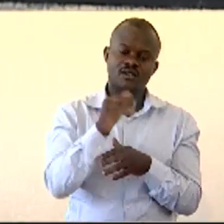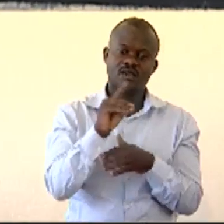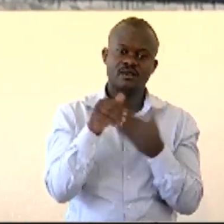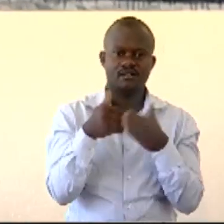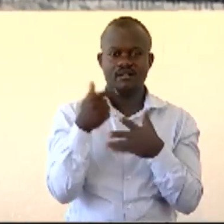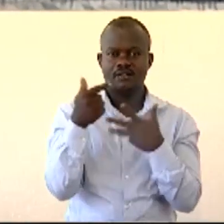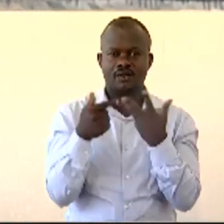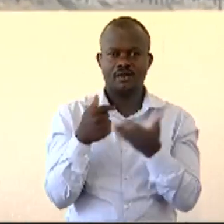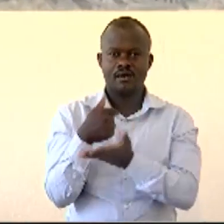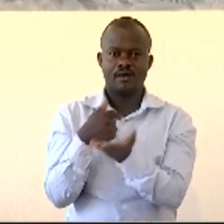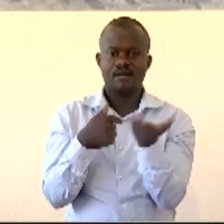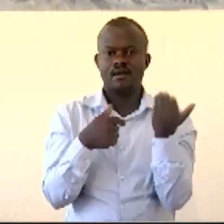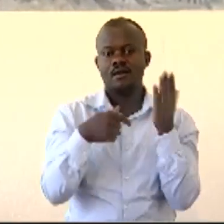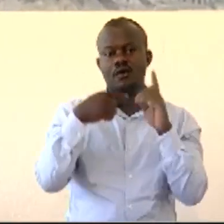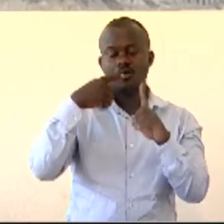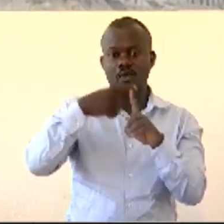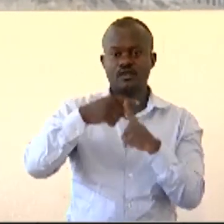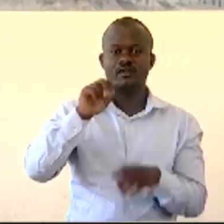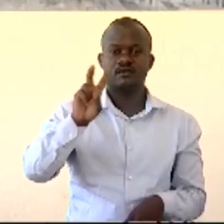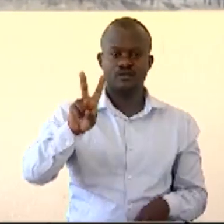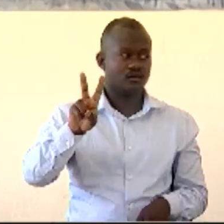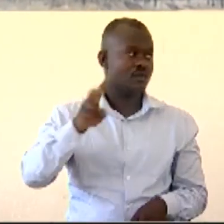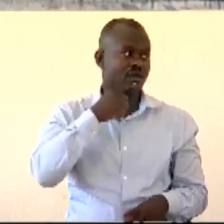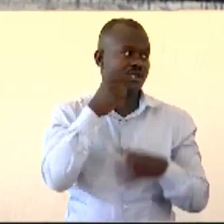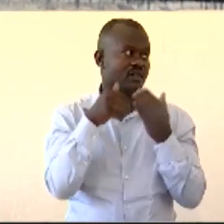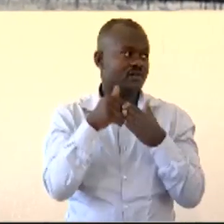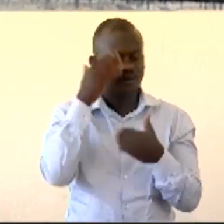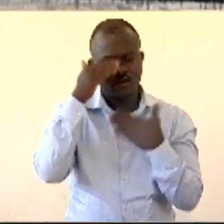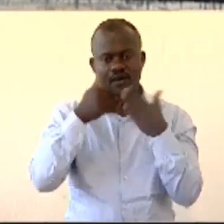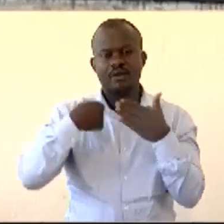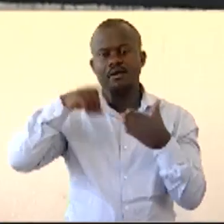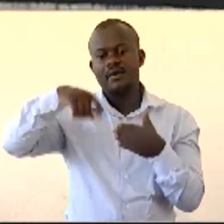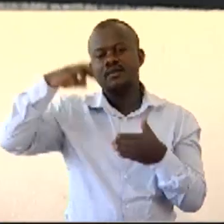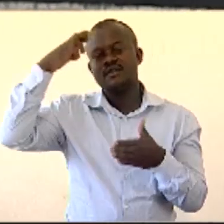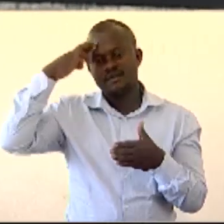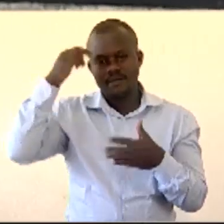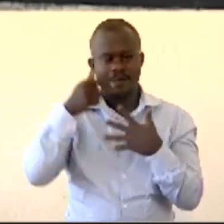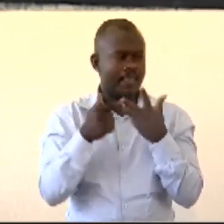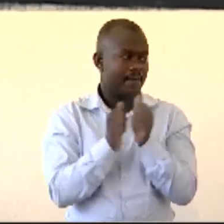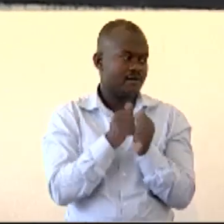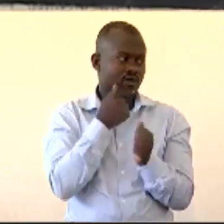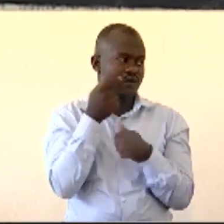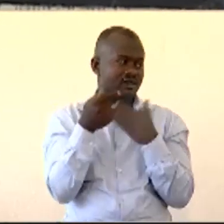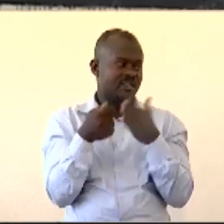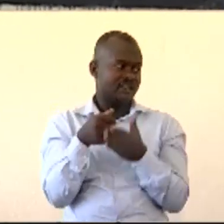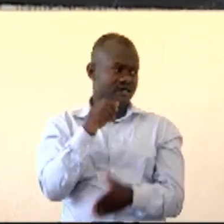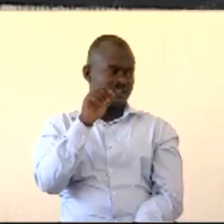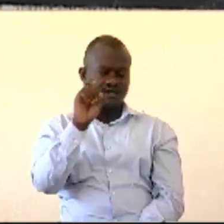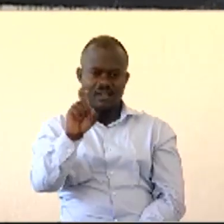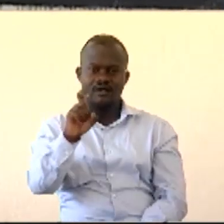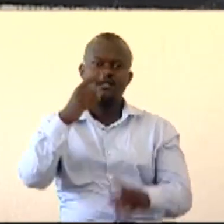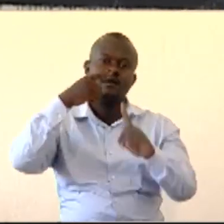carries +2. So that is why you need to remember those rules. So this is X